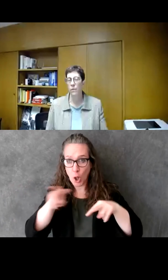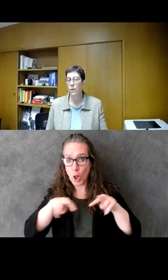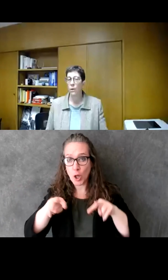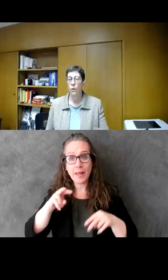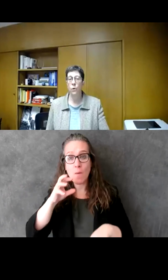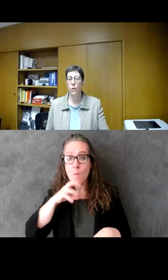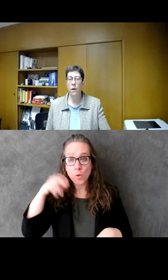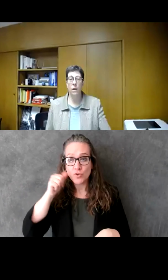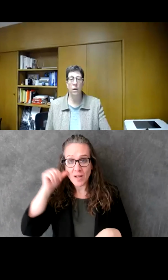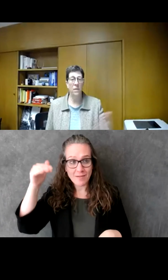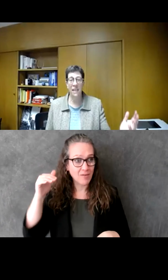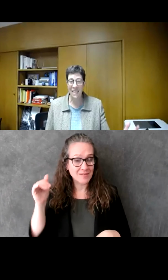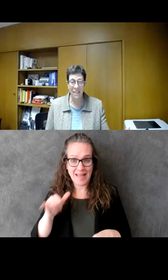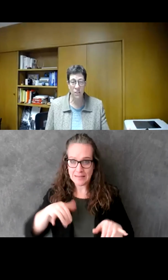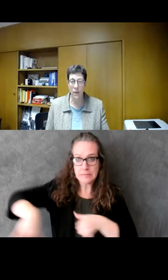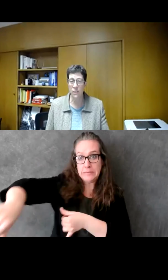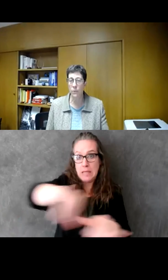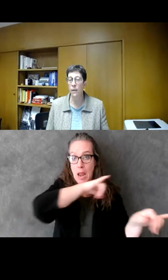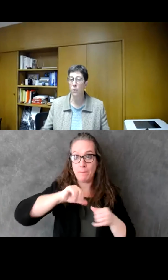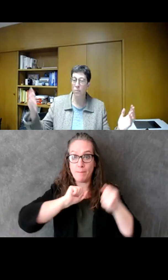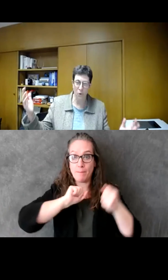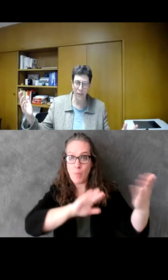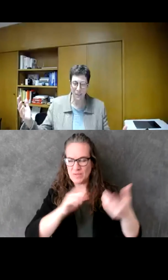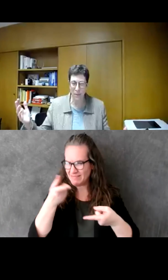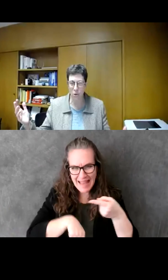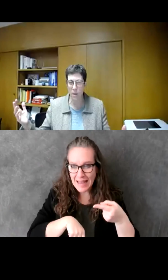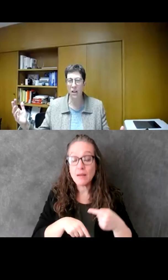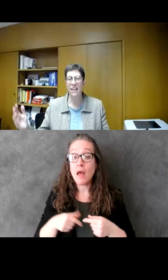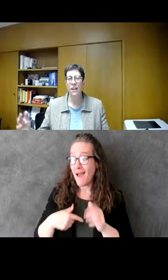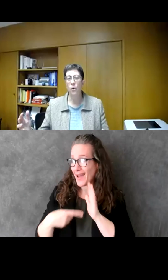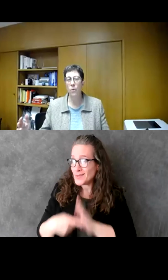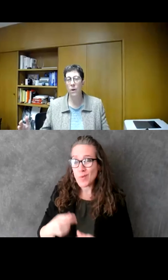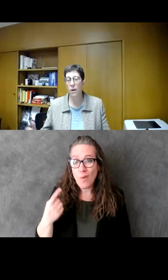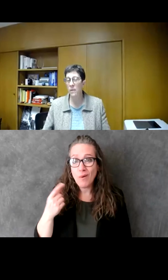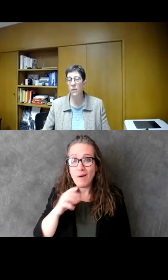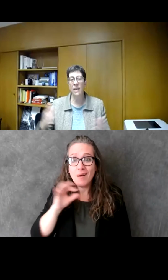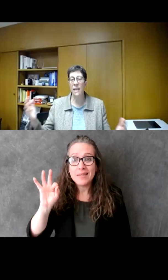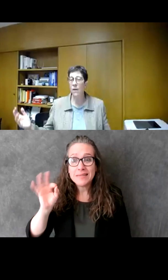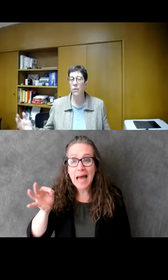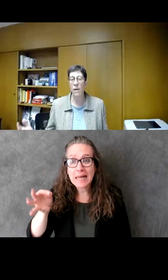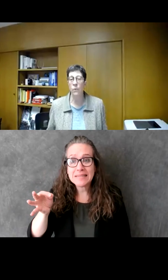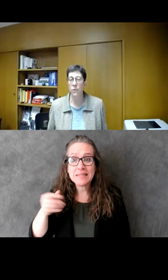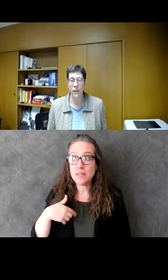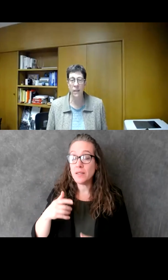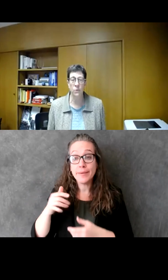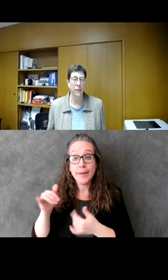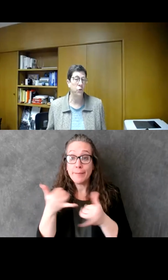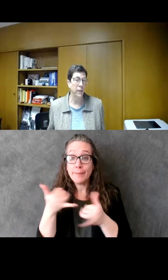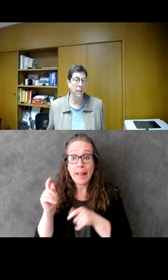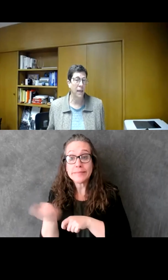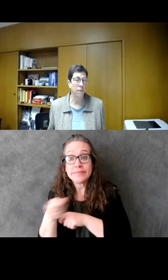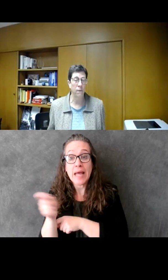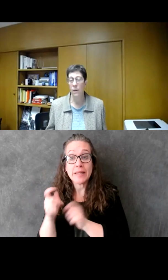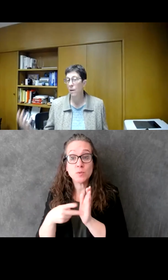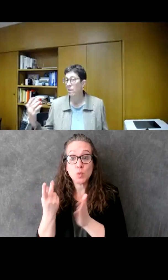90-year-olds who are playing tennis twice a week, or more likely pickleball, or getting out and about with friends, really